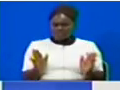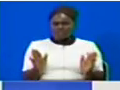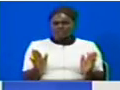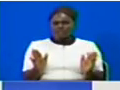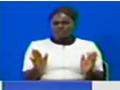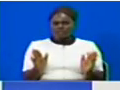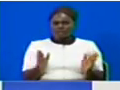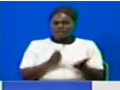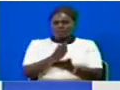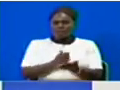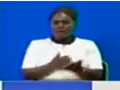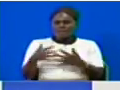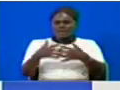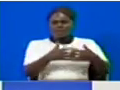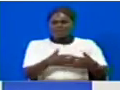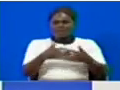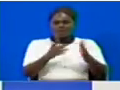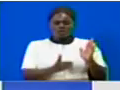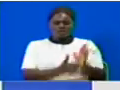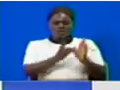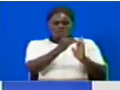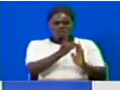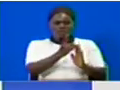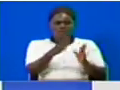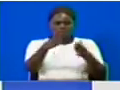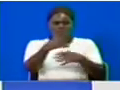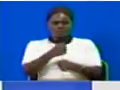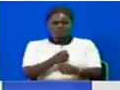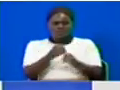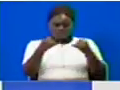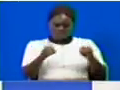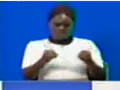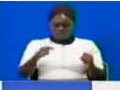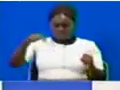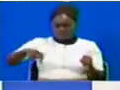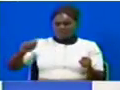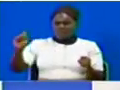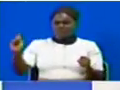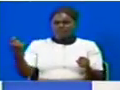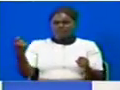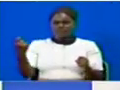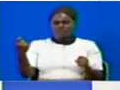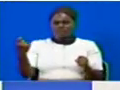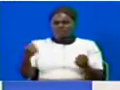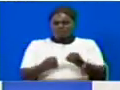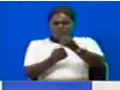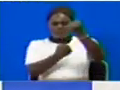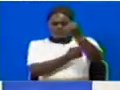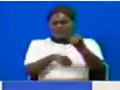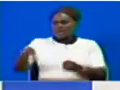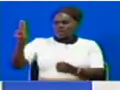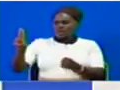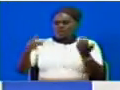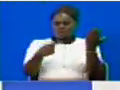part of our U.S. Trade and Development Agency effort here in Kenya. The grants that leverage on U.S.